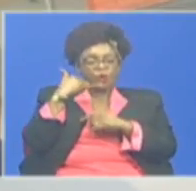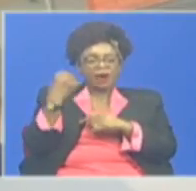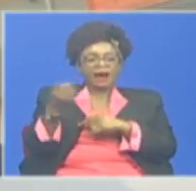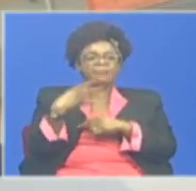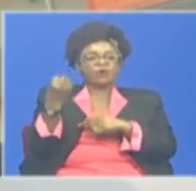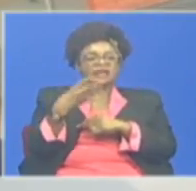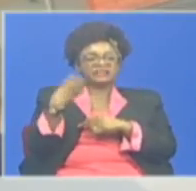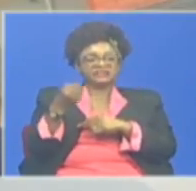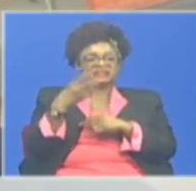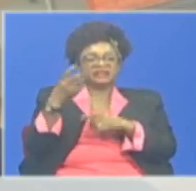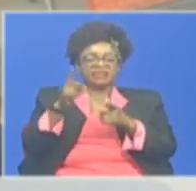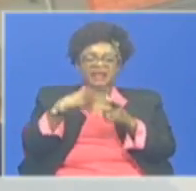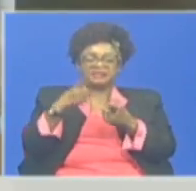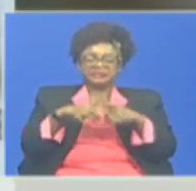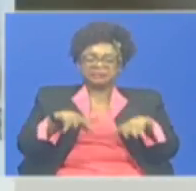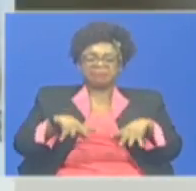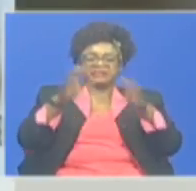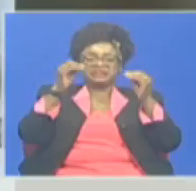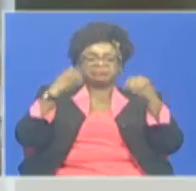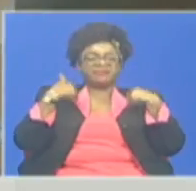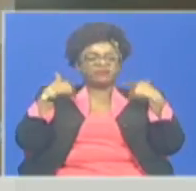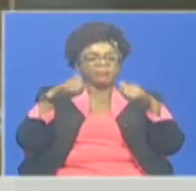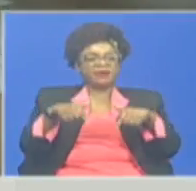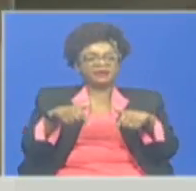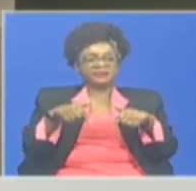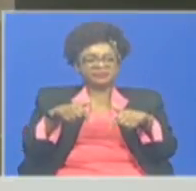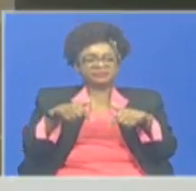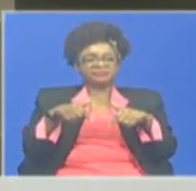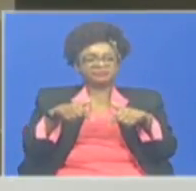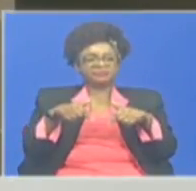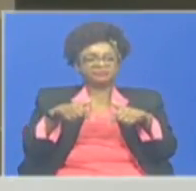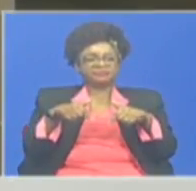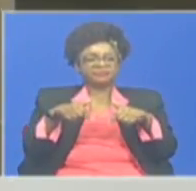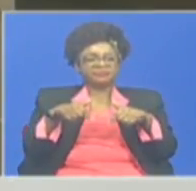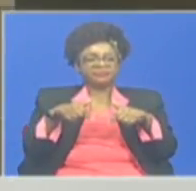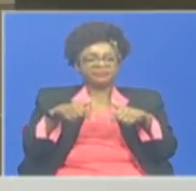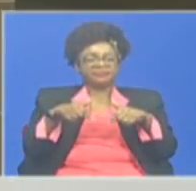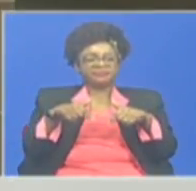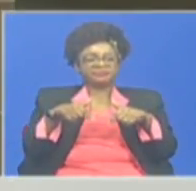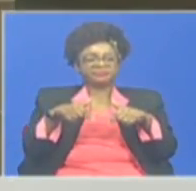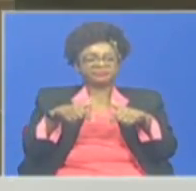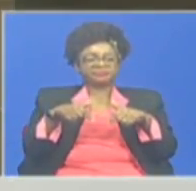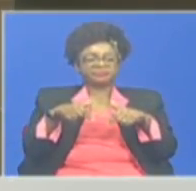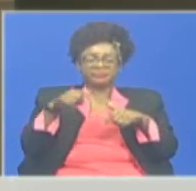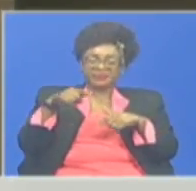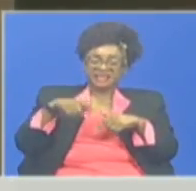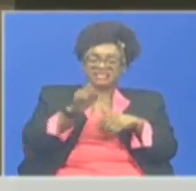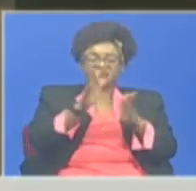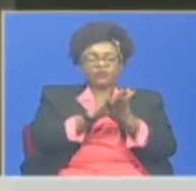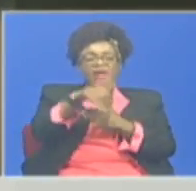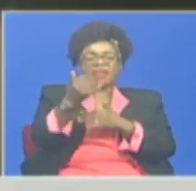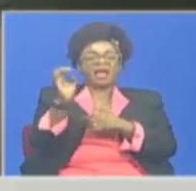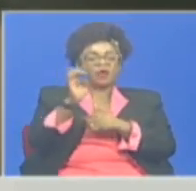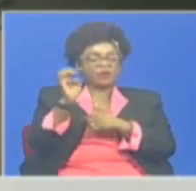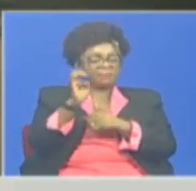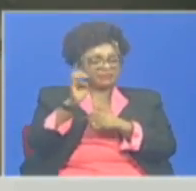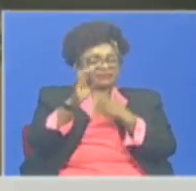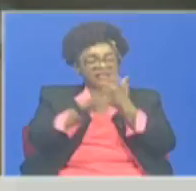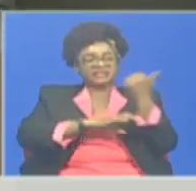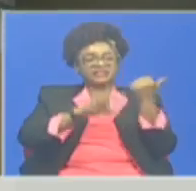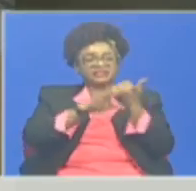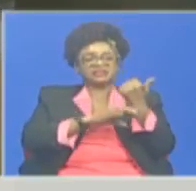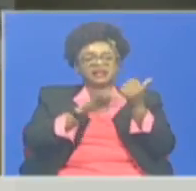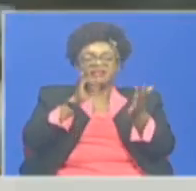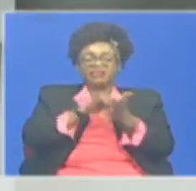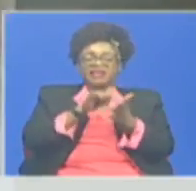ambulance brought me here. From hospital. France is among a number of European countries that have been